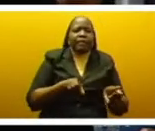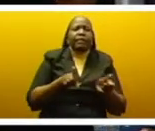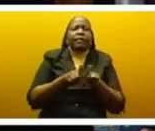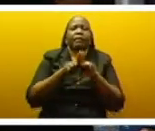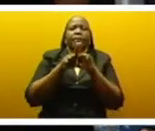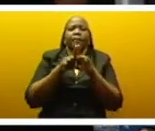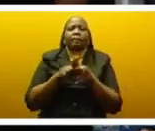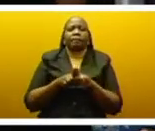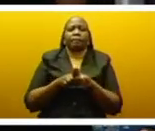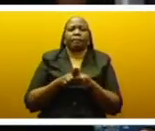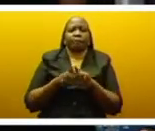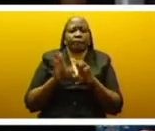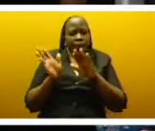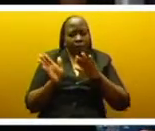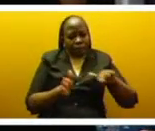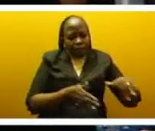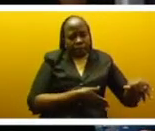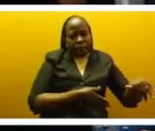Now,